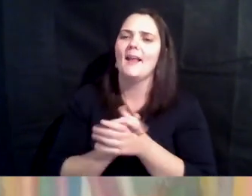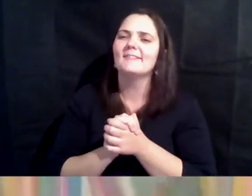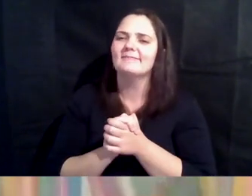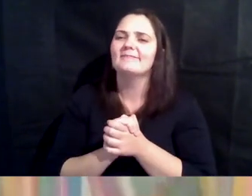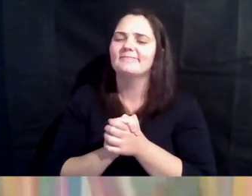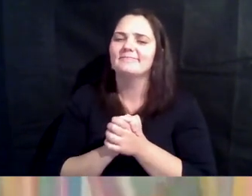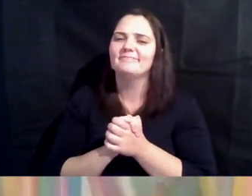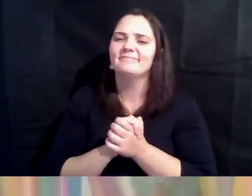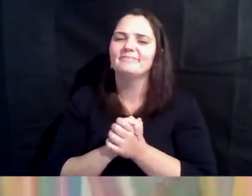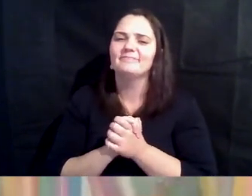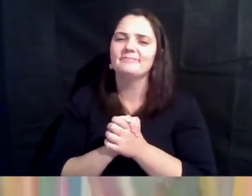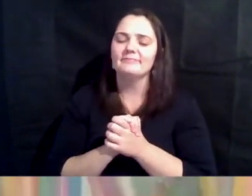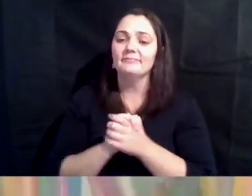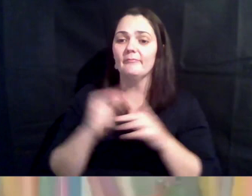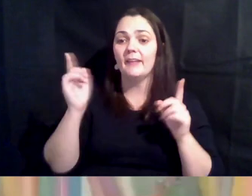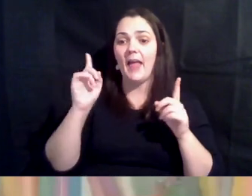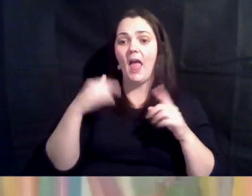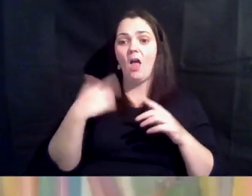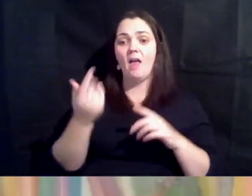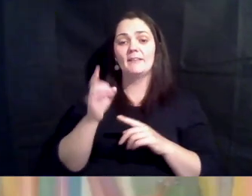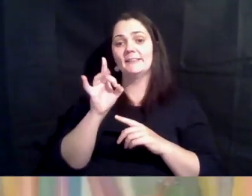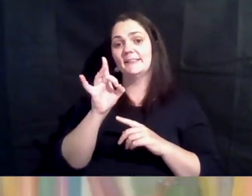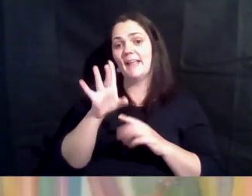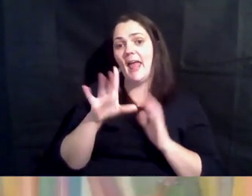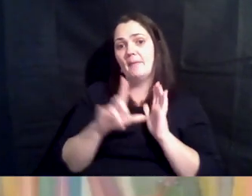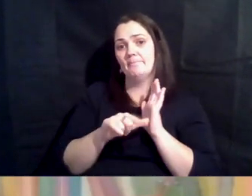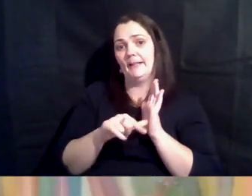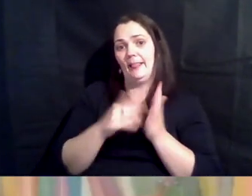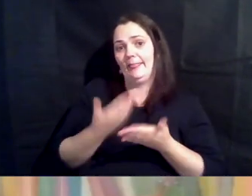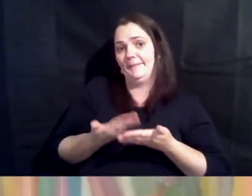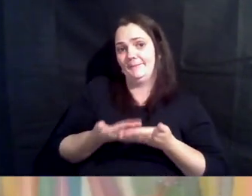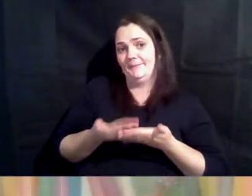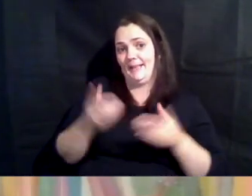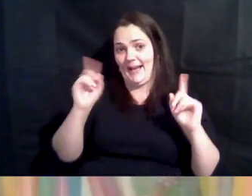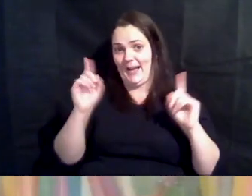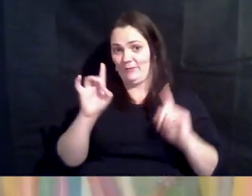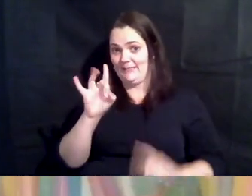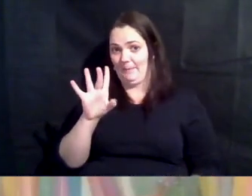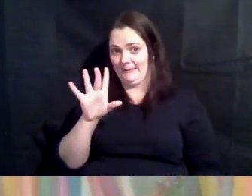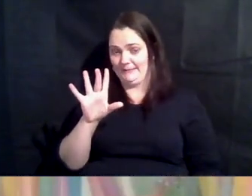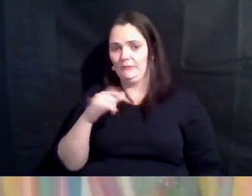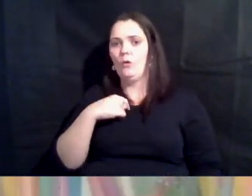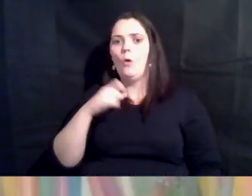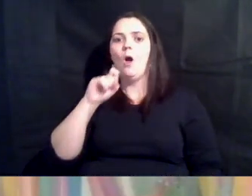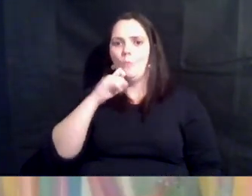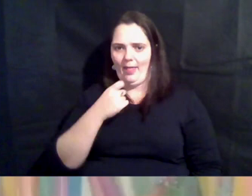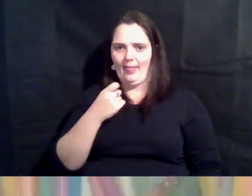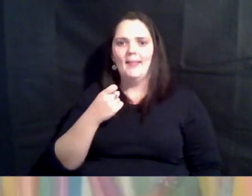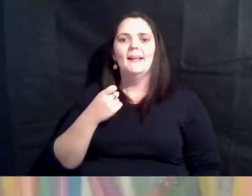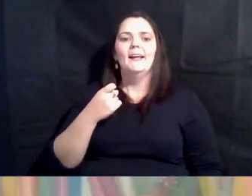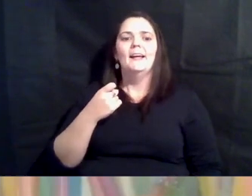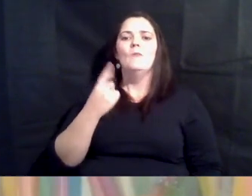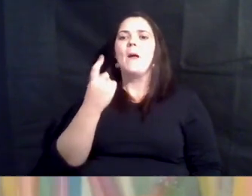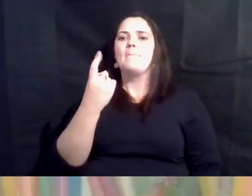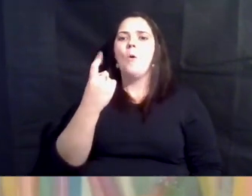let's see. Now we've got 10 minutes left, so I'm going to launch the final poll. And while I do this